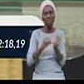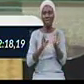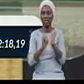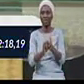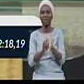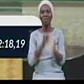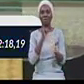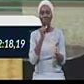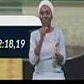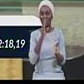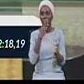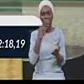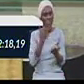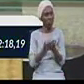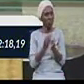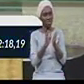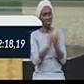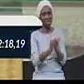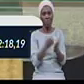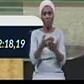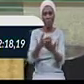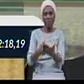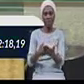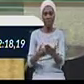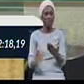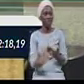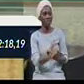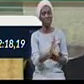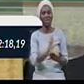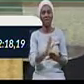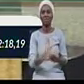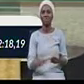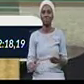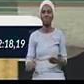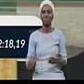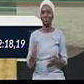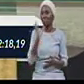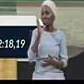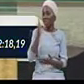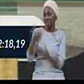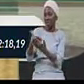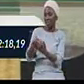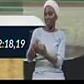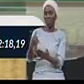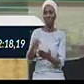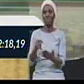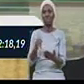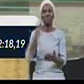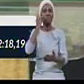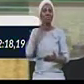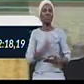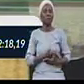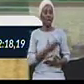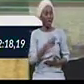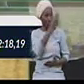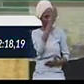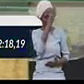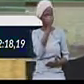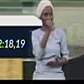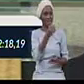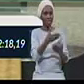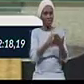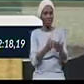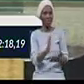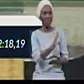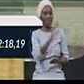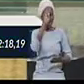exemplary before their children, mothers before their daughters, and fathers before their sons. And